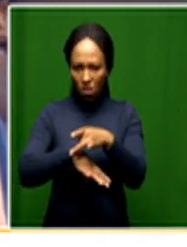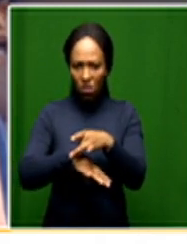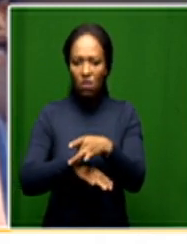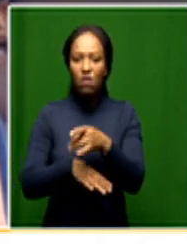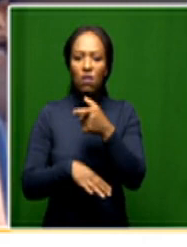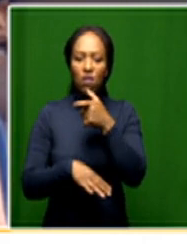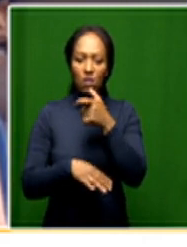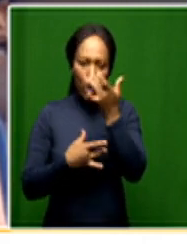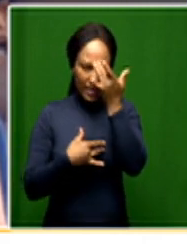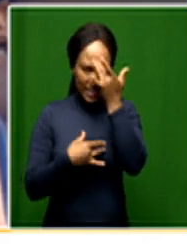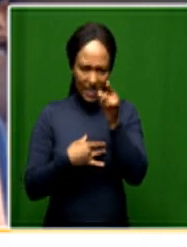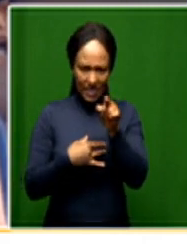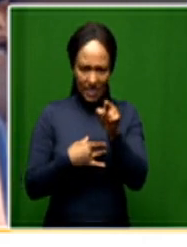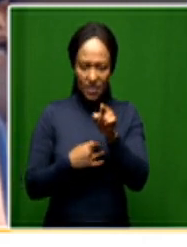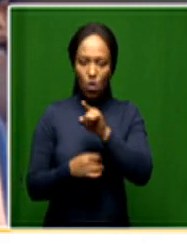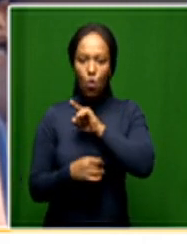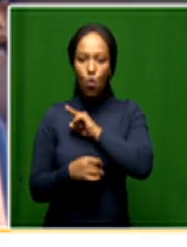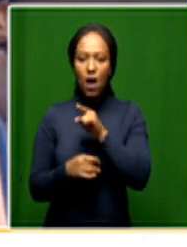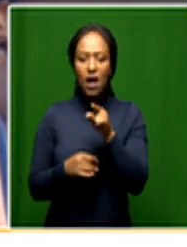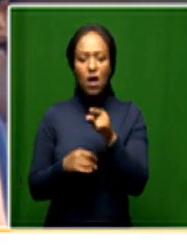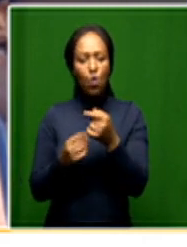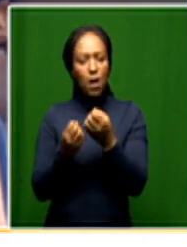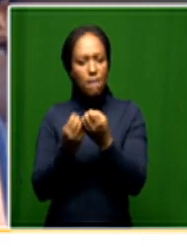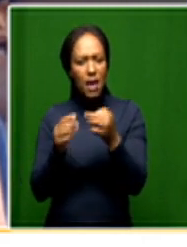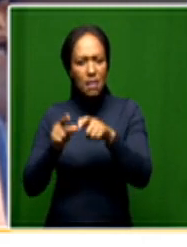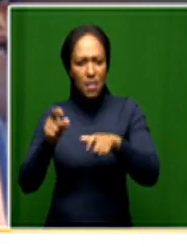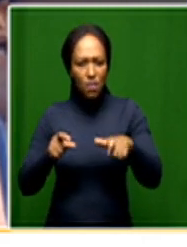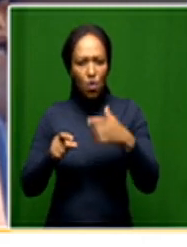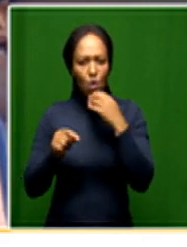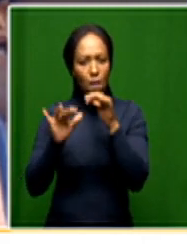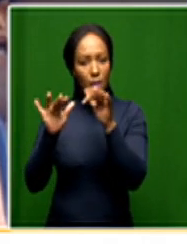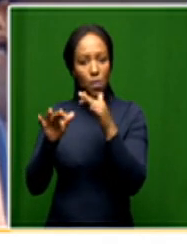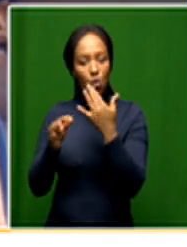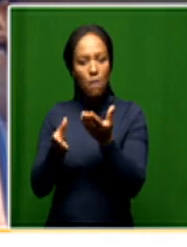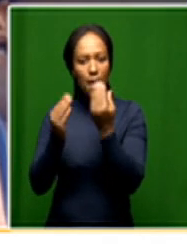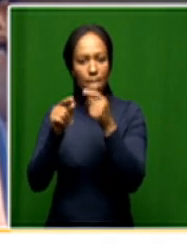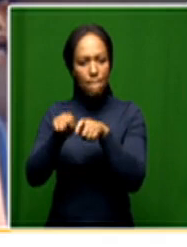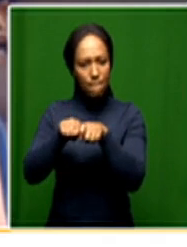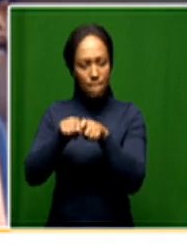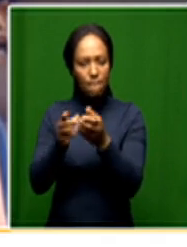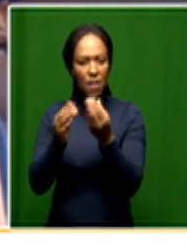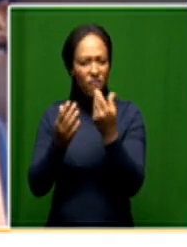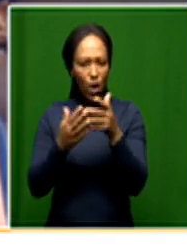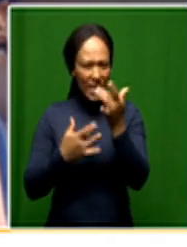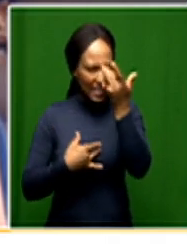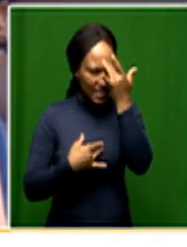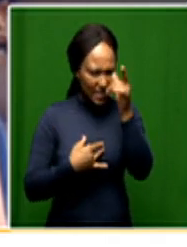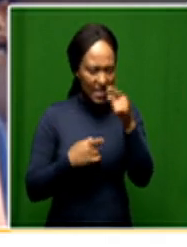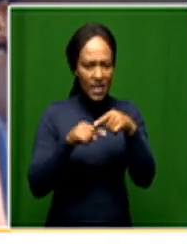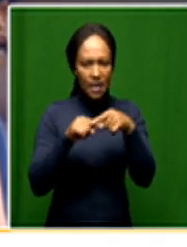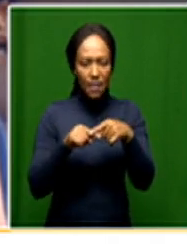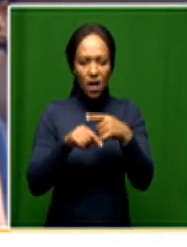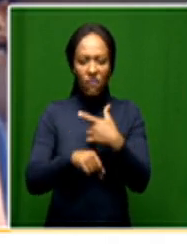my understanding, seroprevalence is a number of persons in a population who test positive for a specific disease based